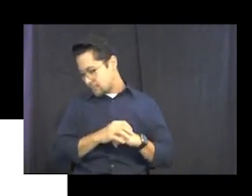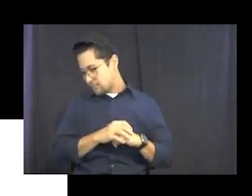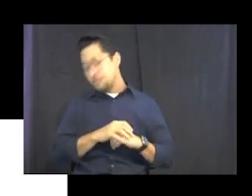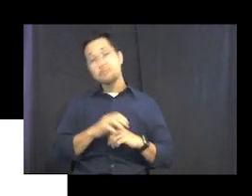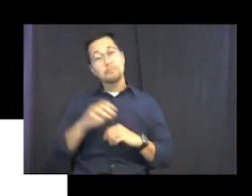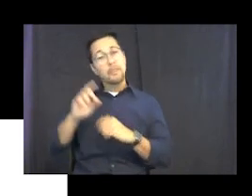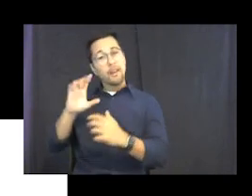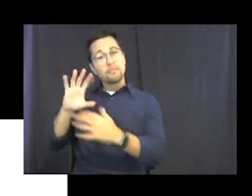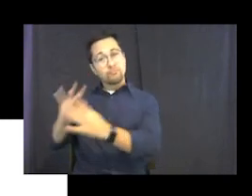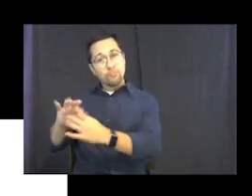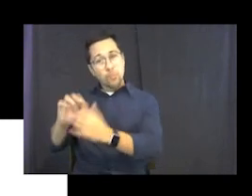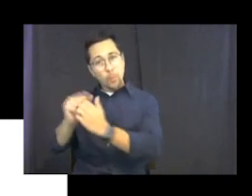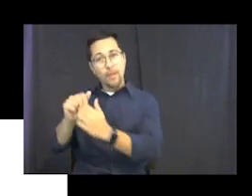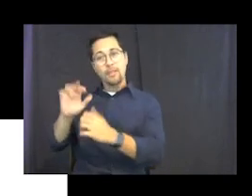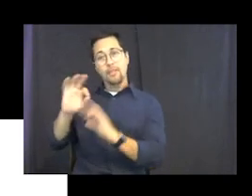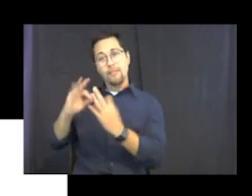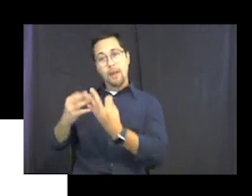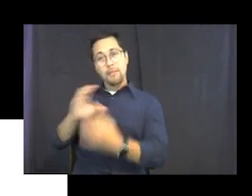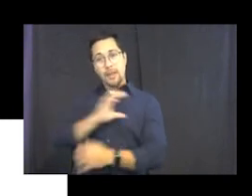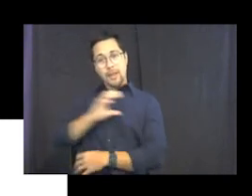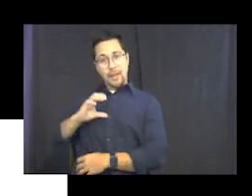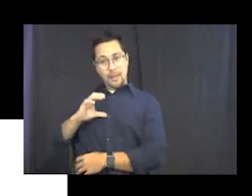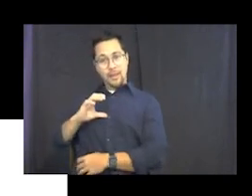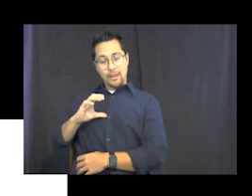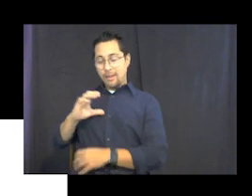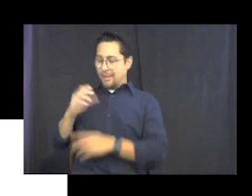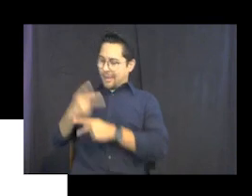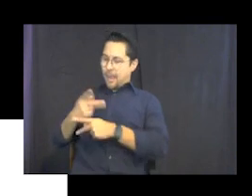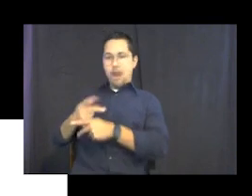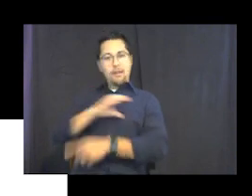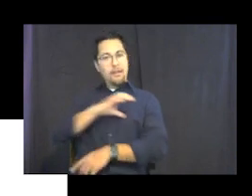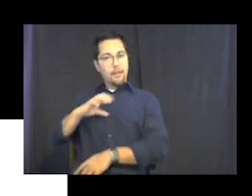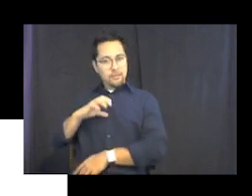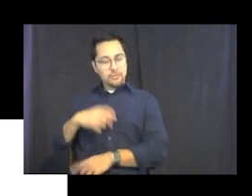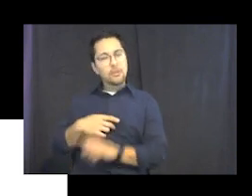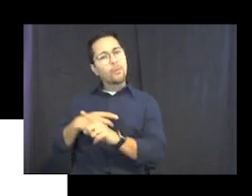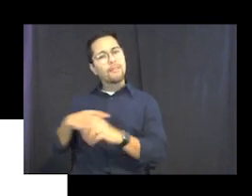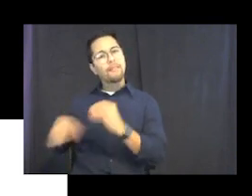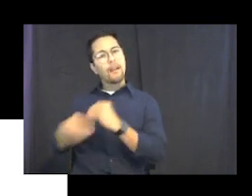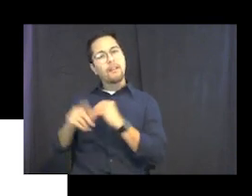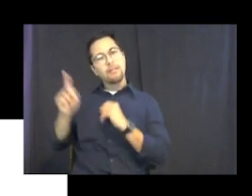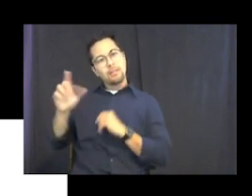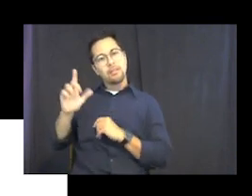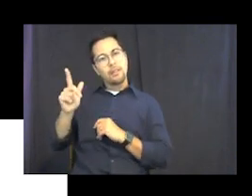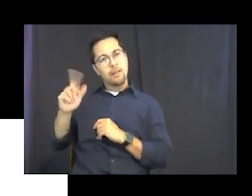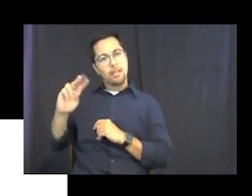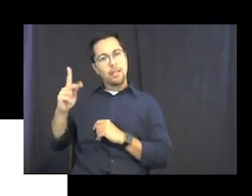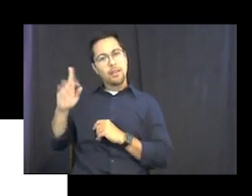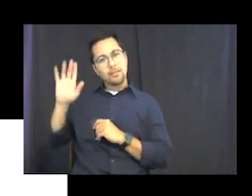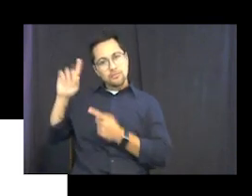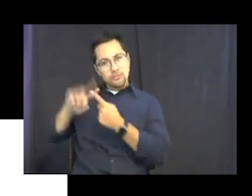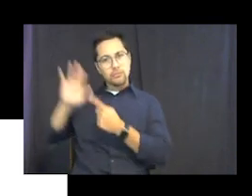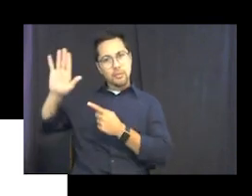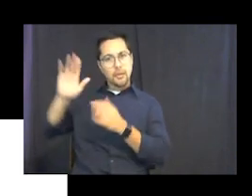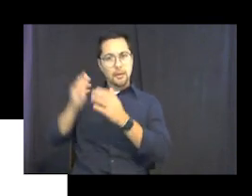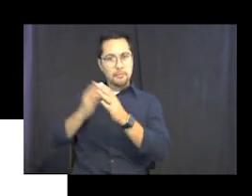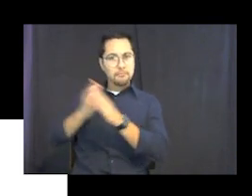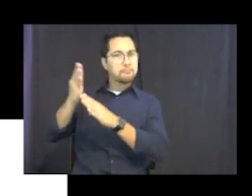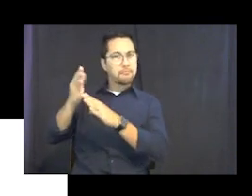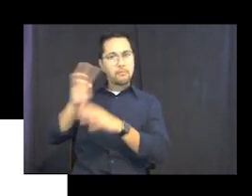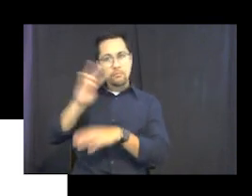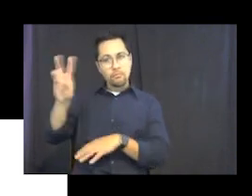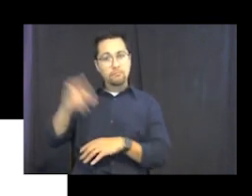getting connected with the Family Care Council is a good thing. We've put the link here to the main website.